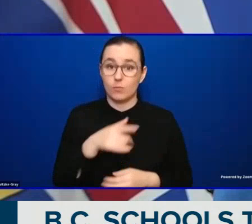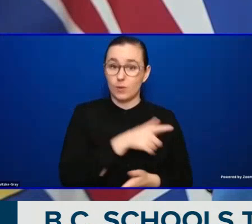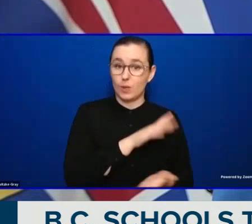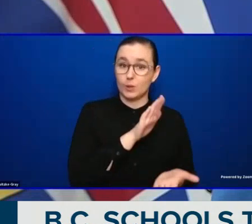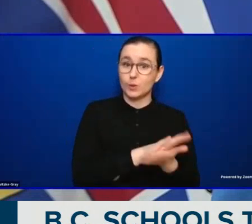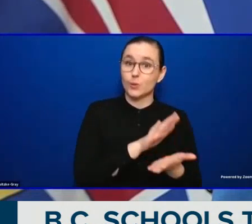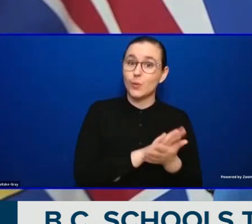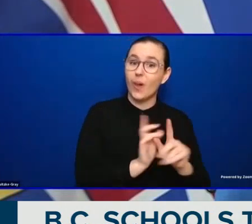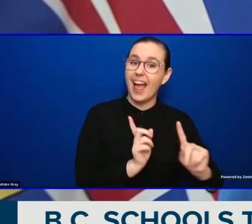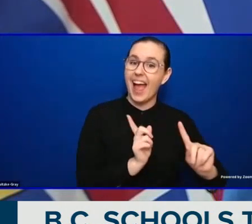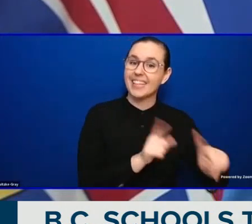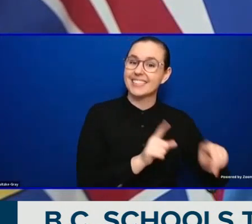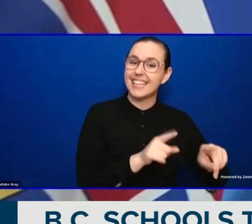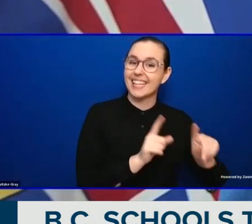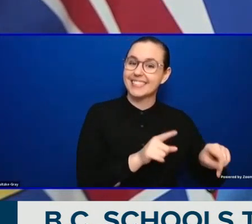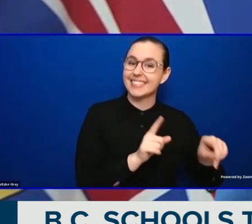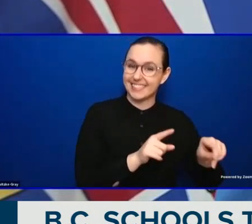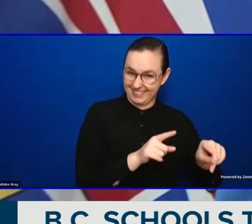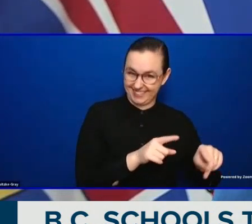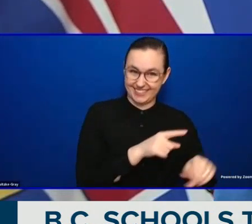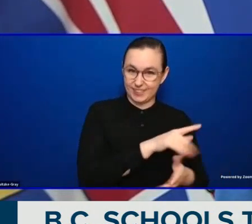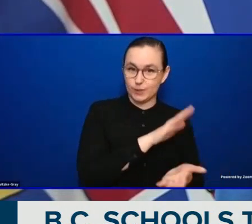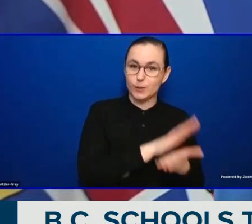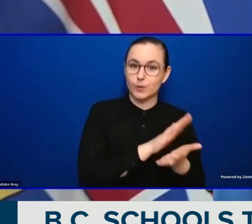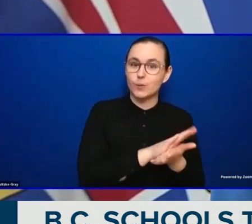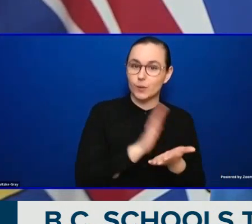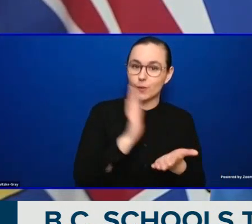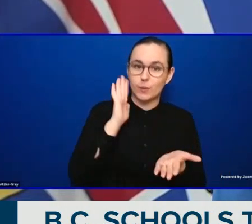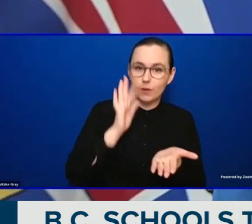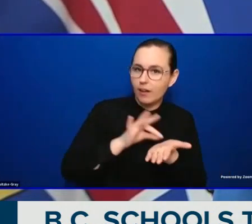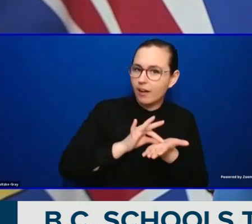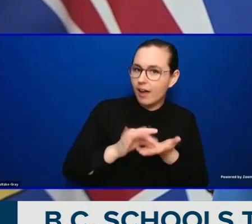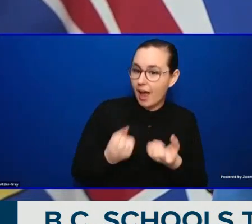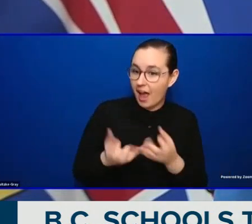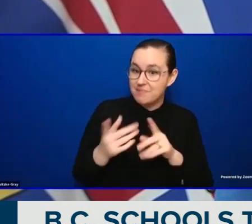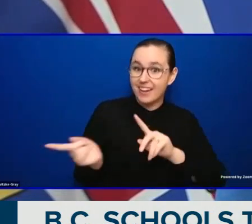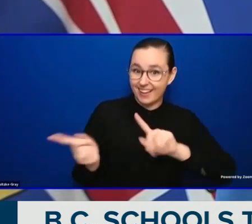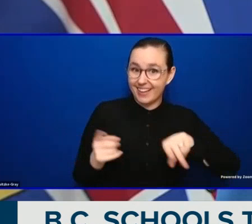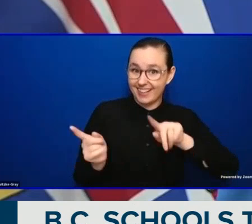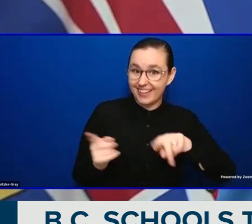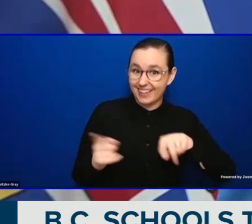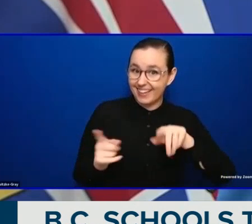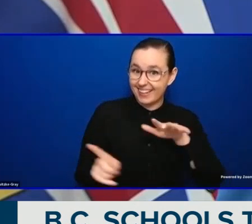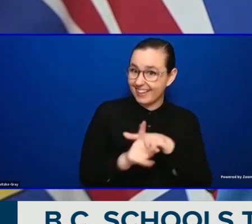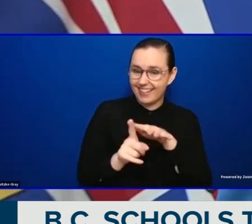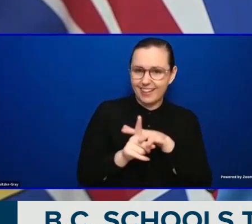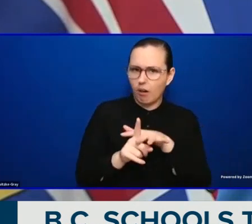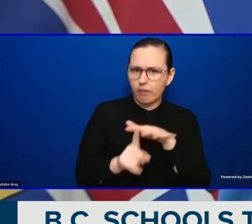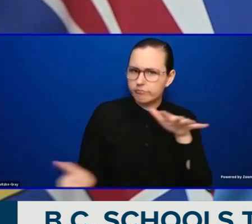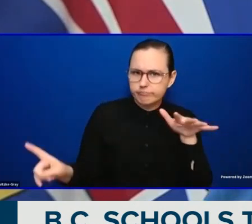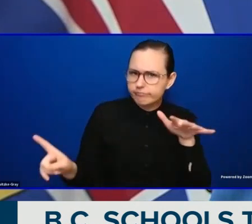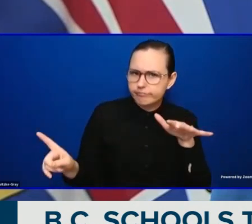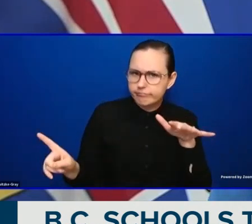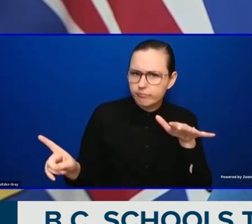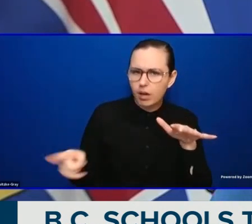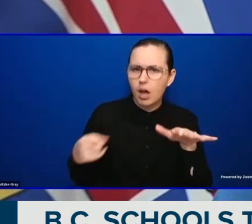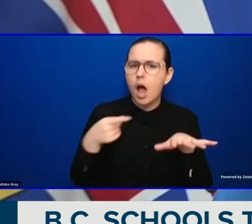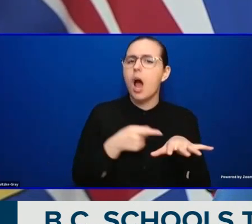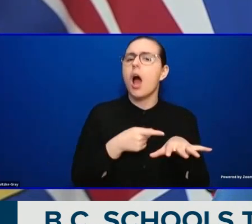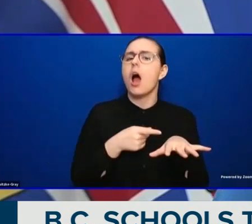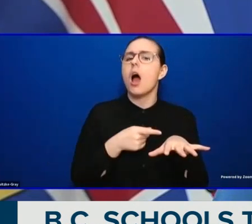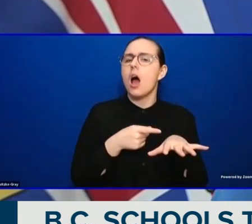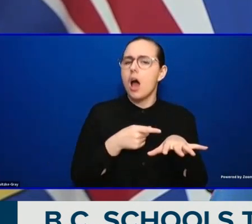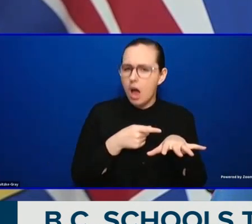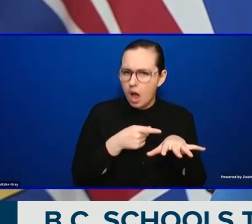be monitoring attendance rates closely and will notify public health and the school community if attendance dips